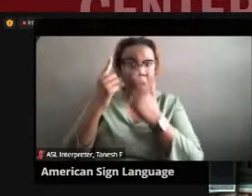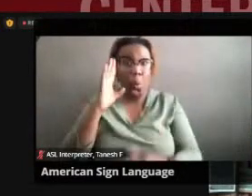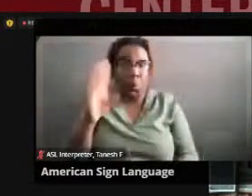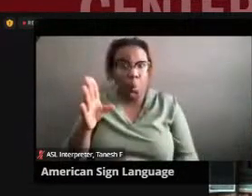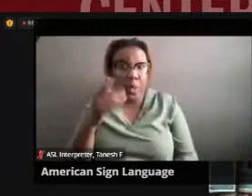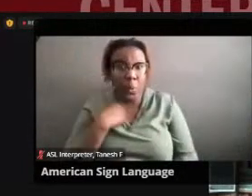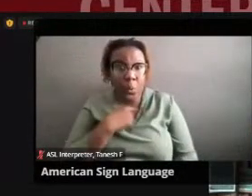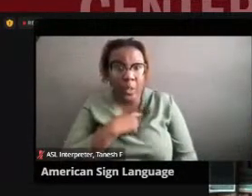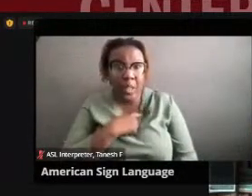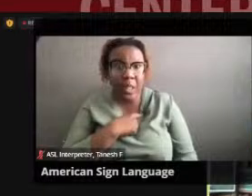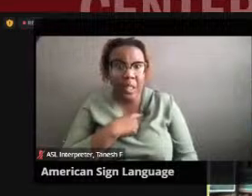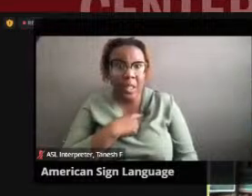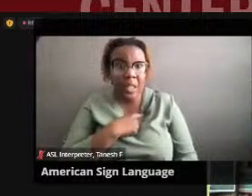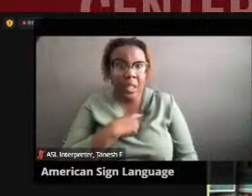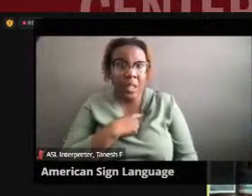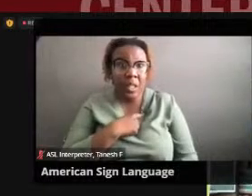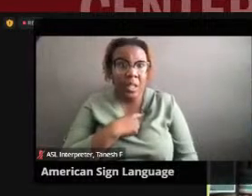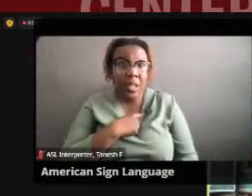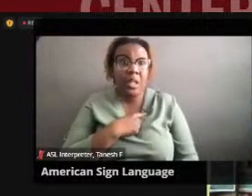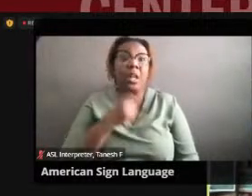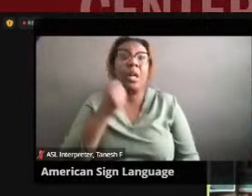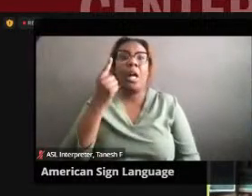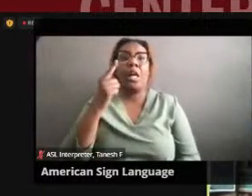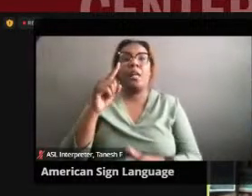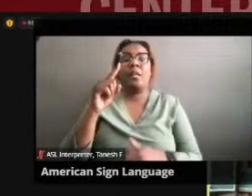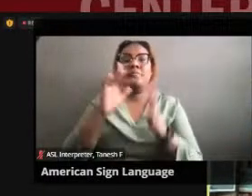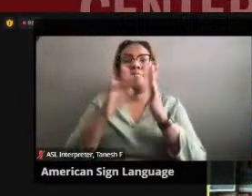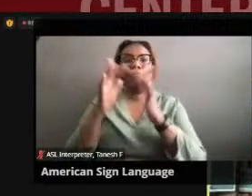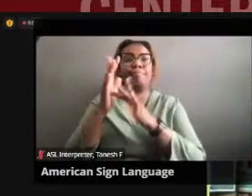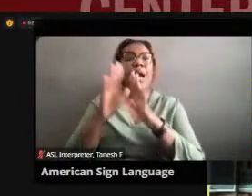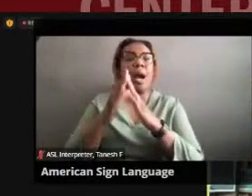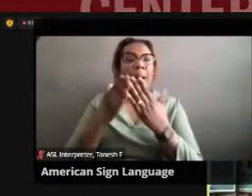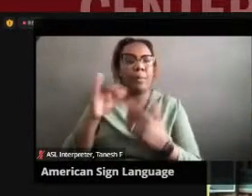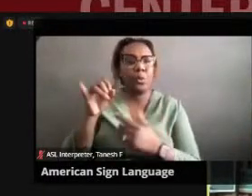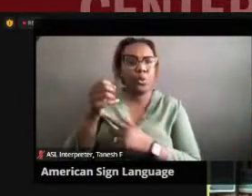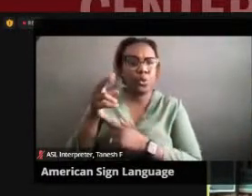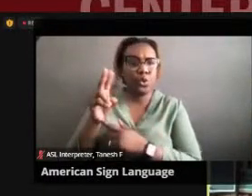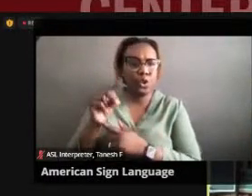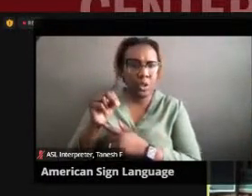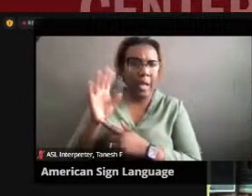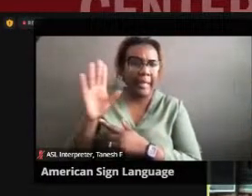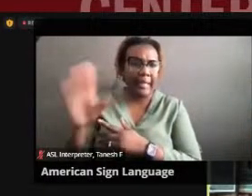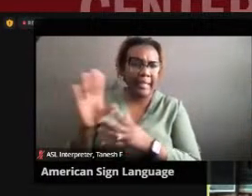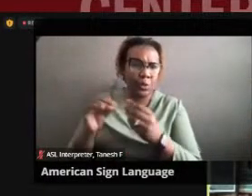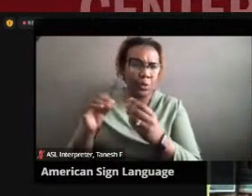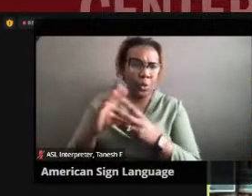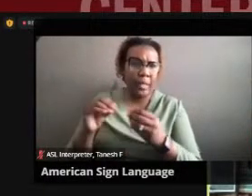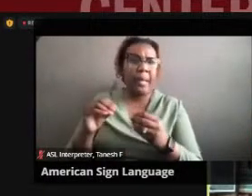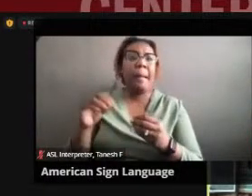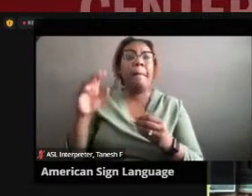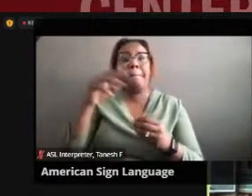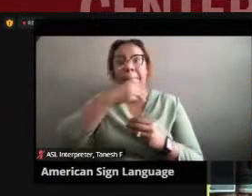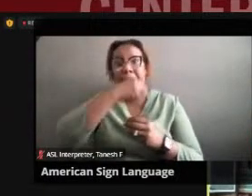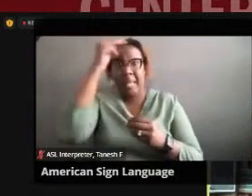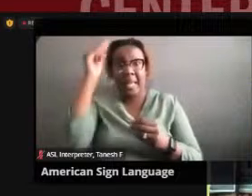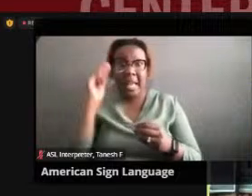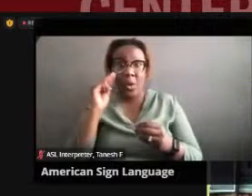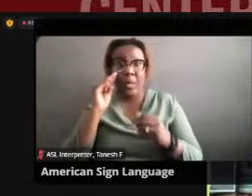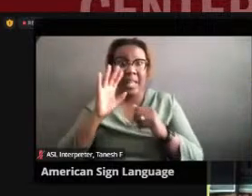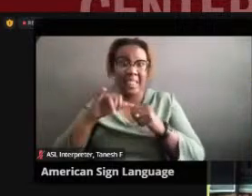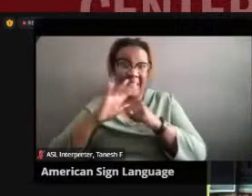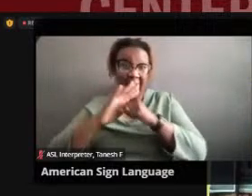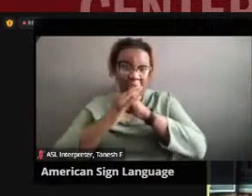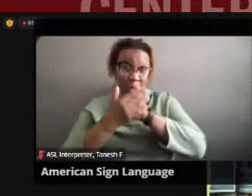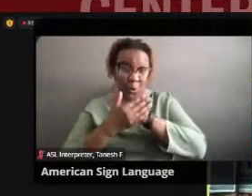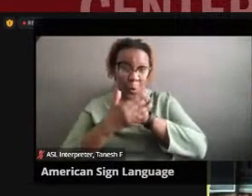Will we? In John's gospel, Mary Magdalene stood outside the empty tomb weeping,